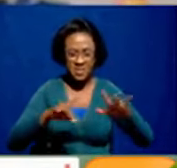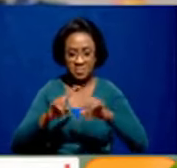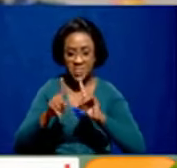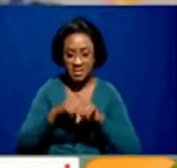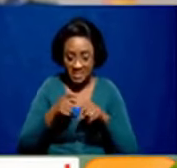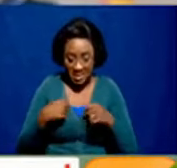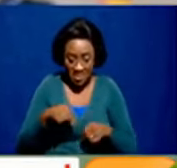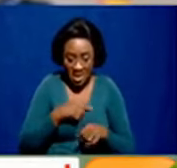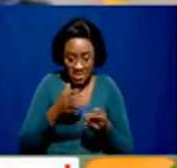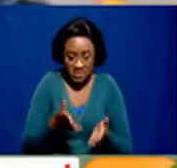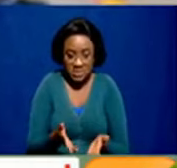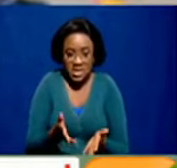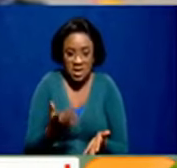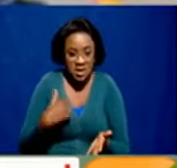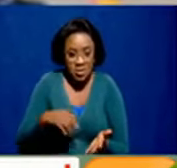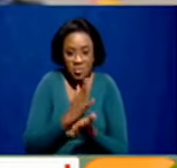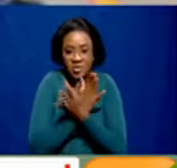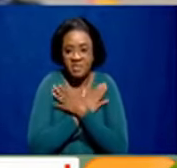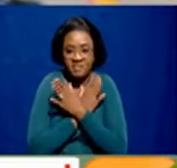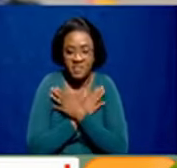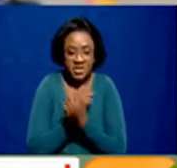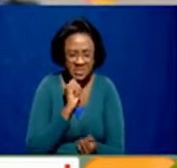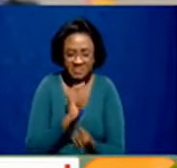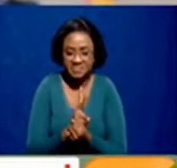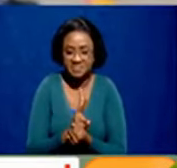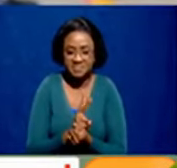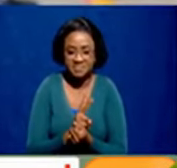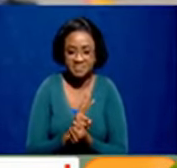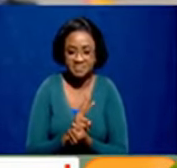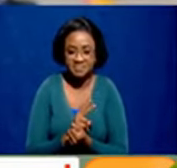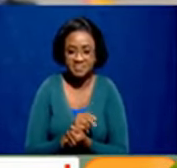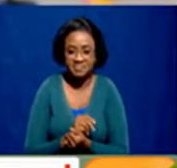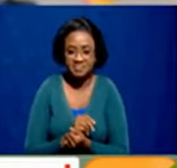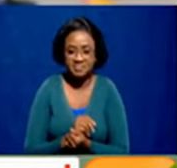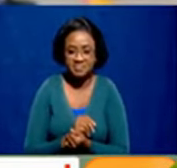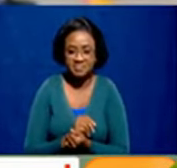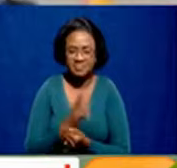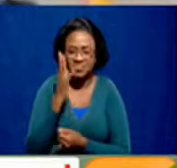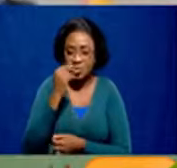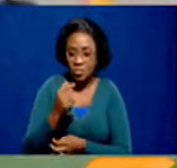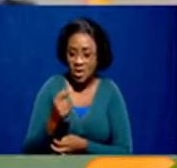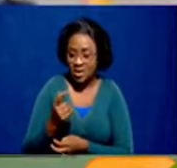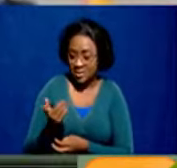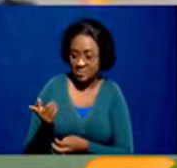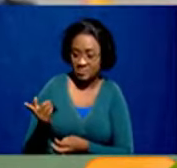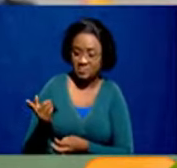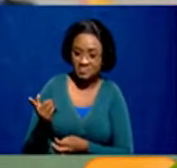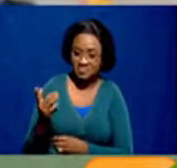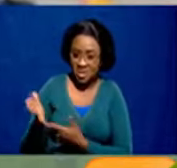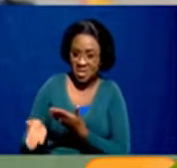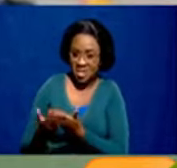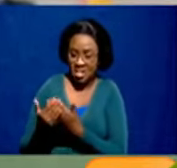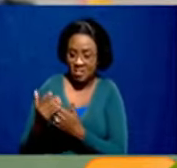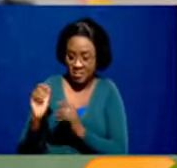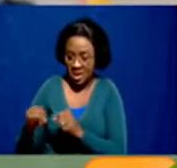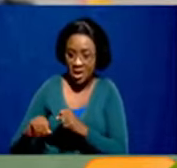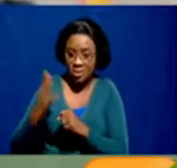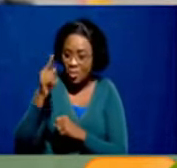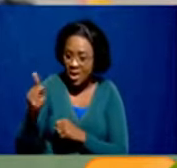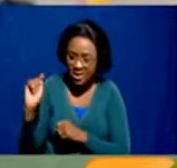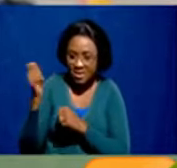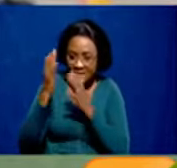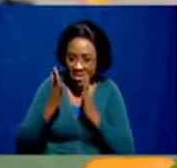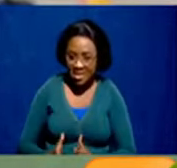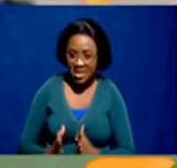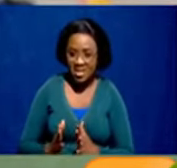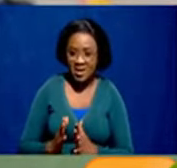here, we became best friends naturally. You can't see your friend in need and don't help because he's a Kenyan.